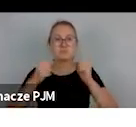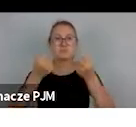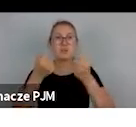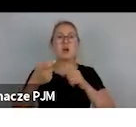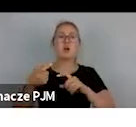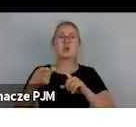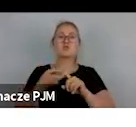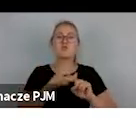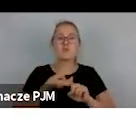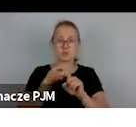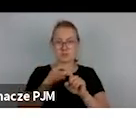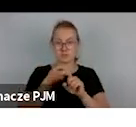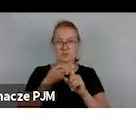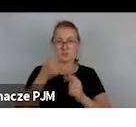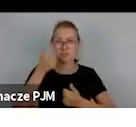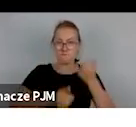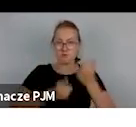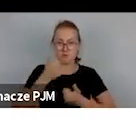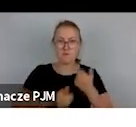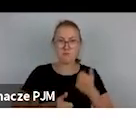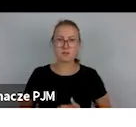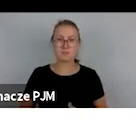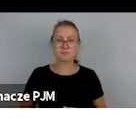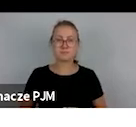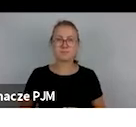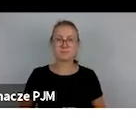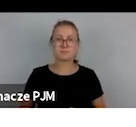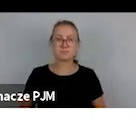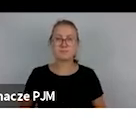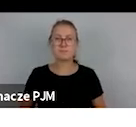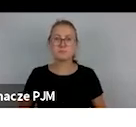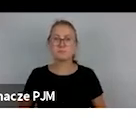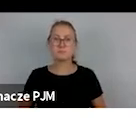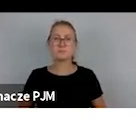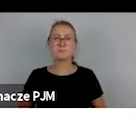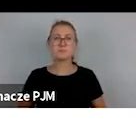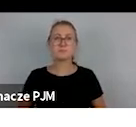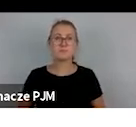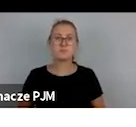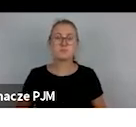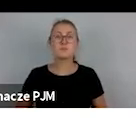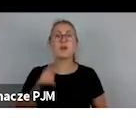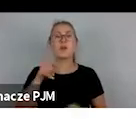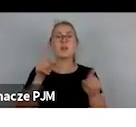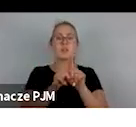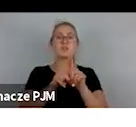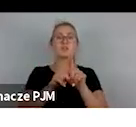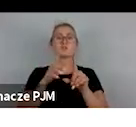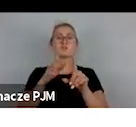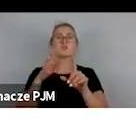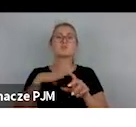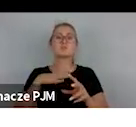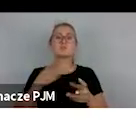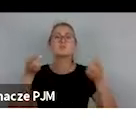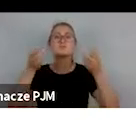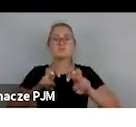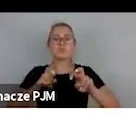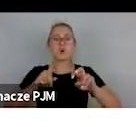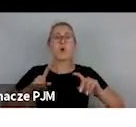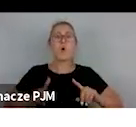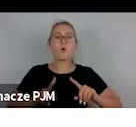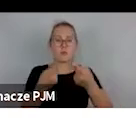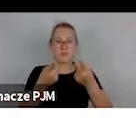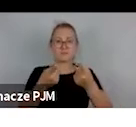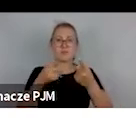leave for fathers. There had previously been, I think, a very problematic situation where women were granted 4 months and men were